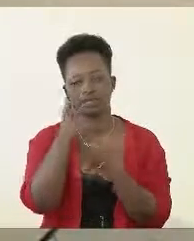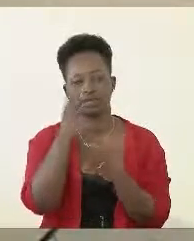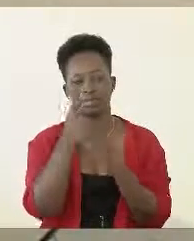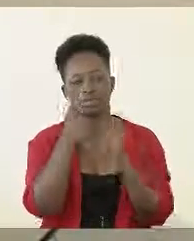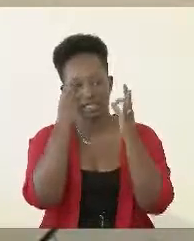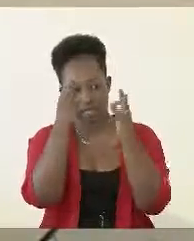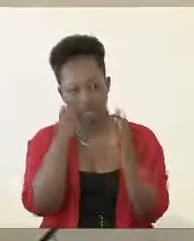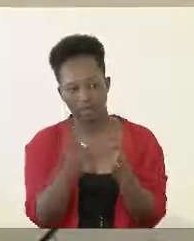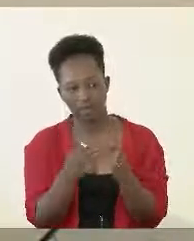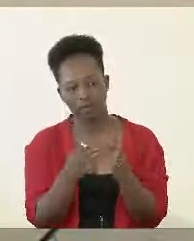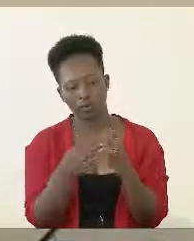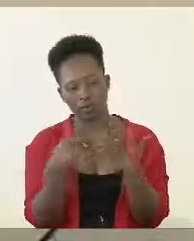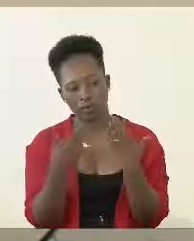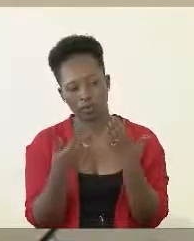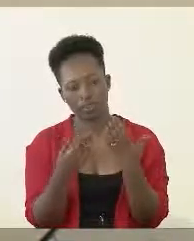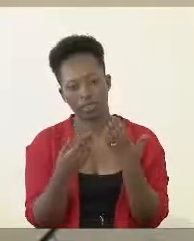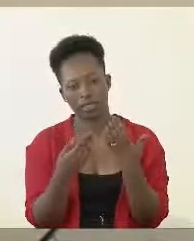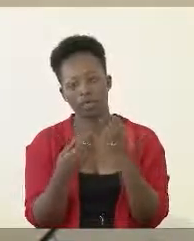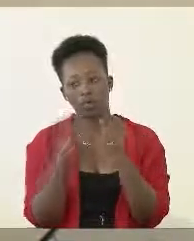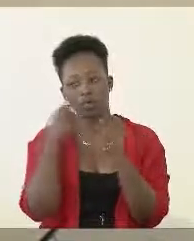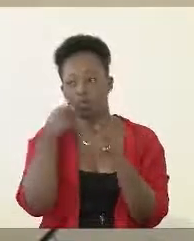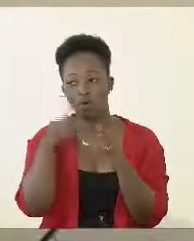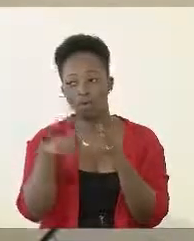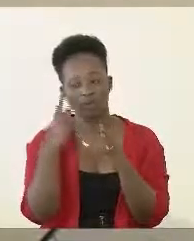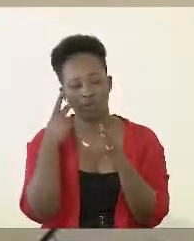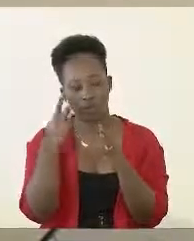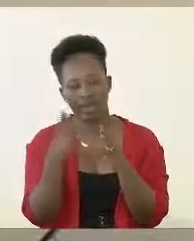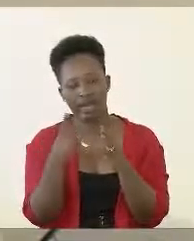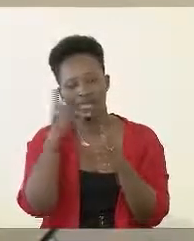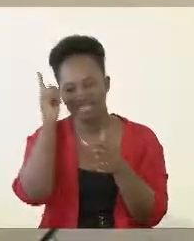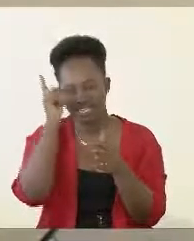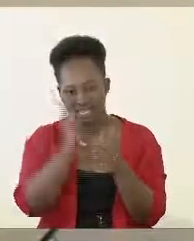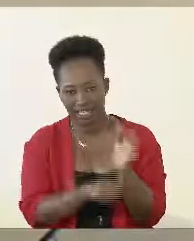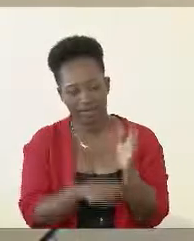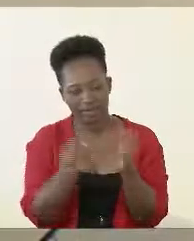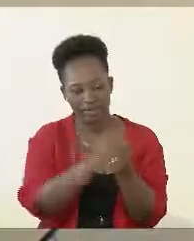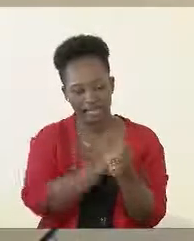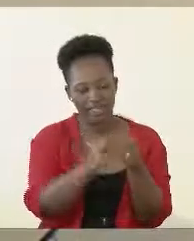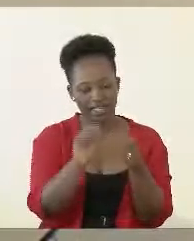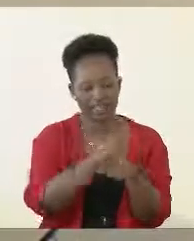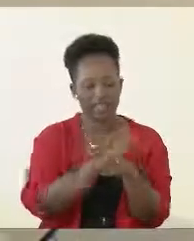generated. The profits generated